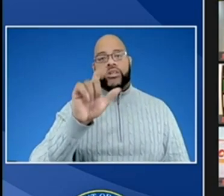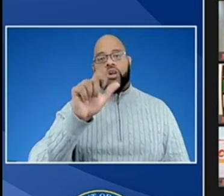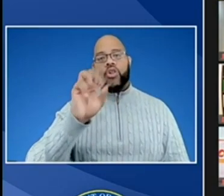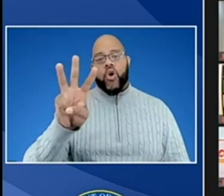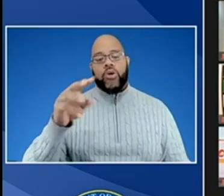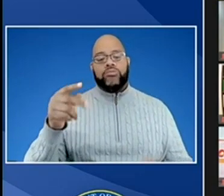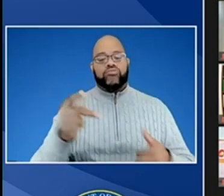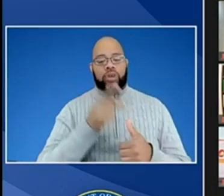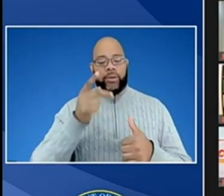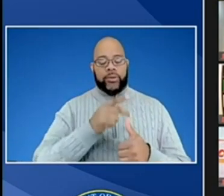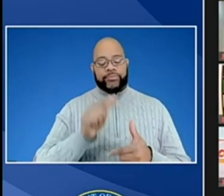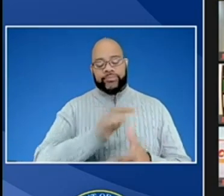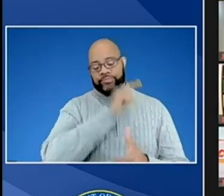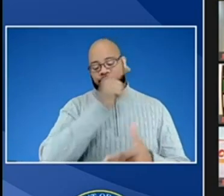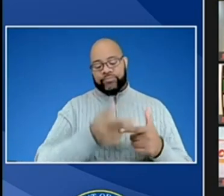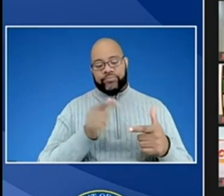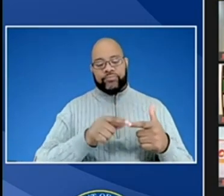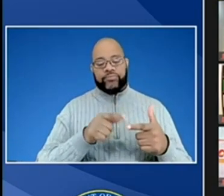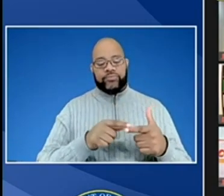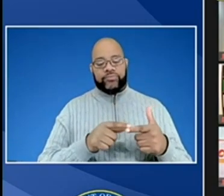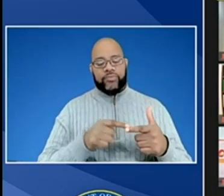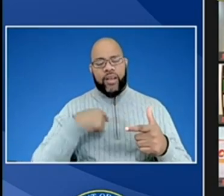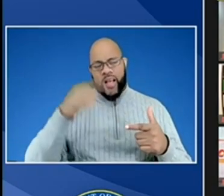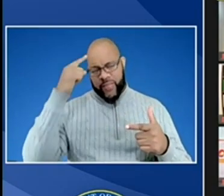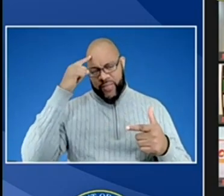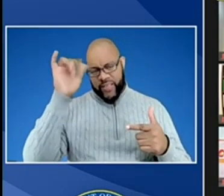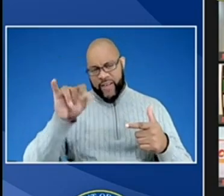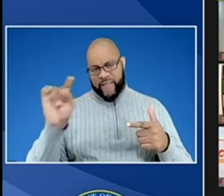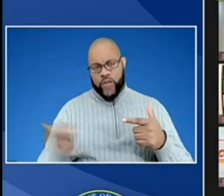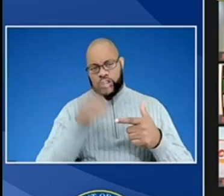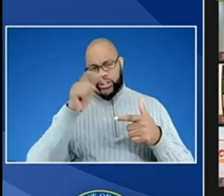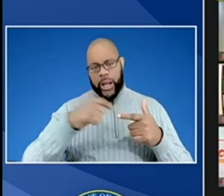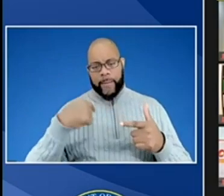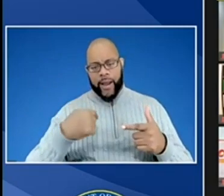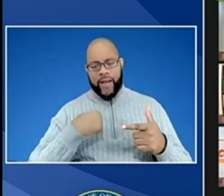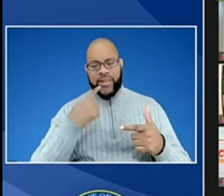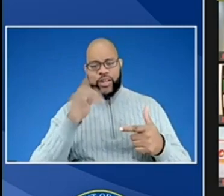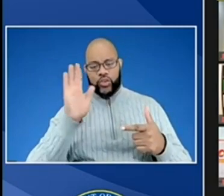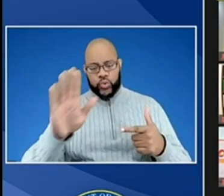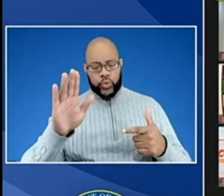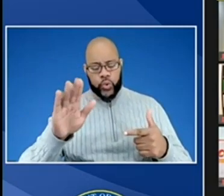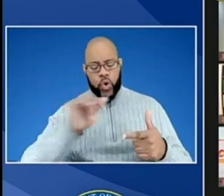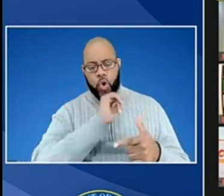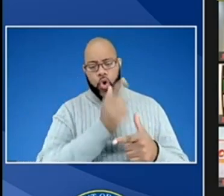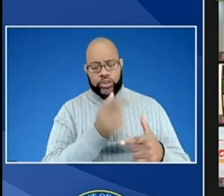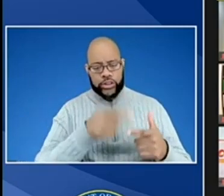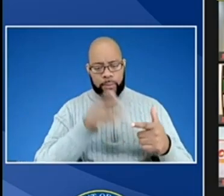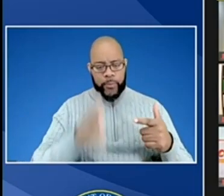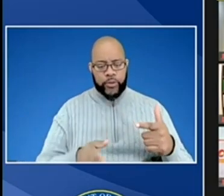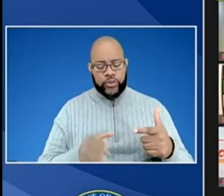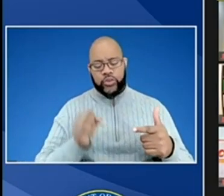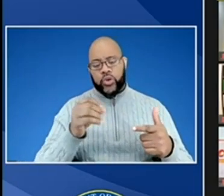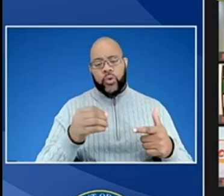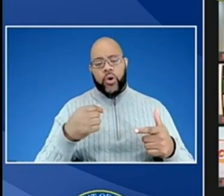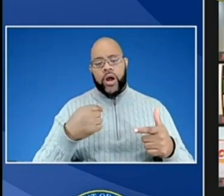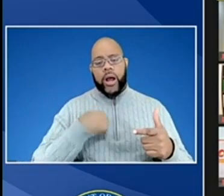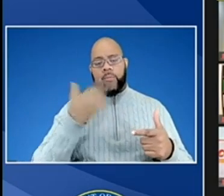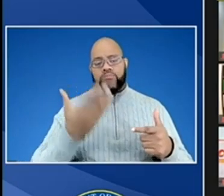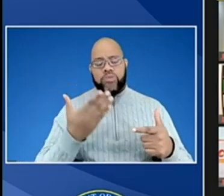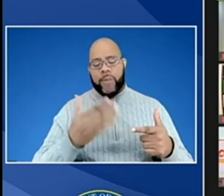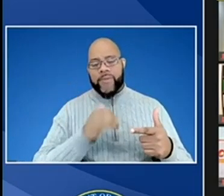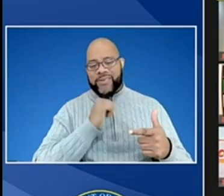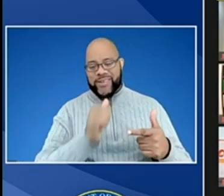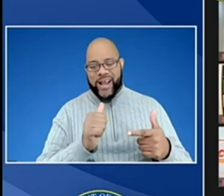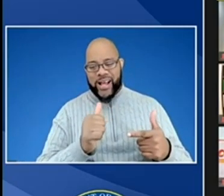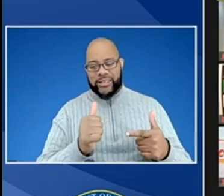Present. And I think this is the first time I've announced your alternate, so I'm probably not